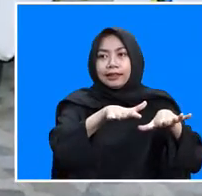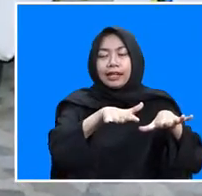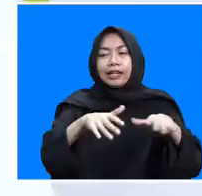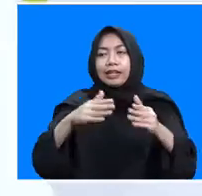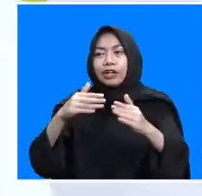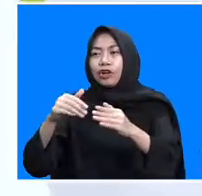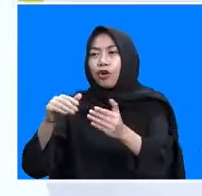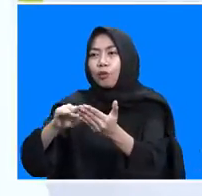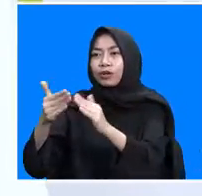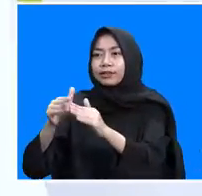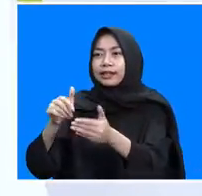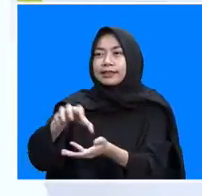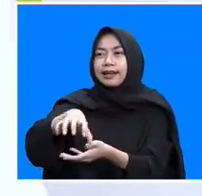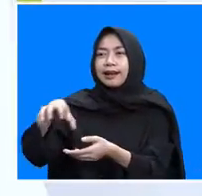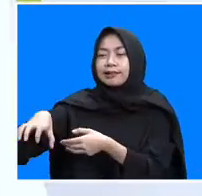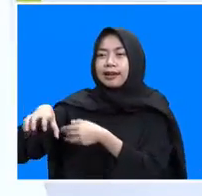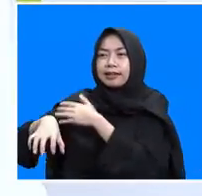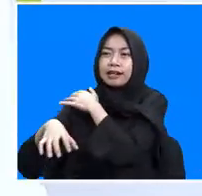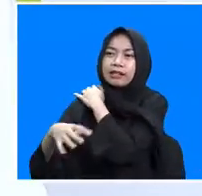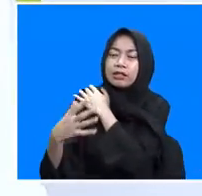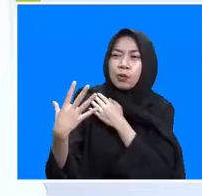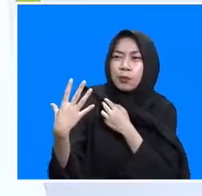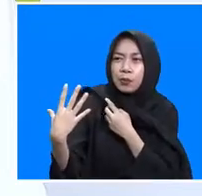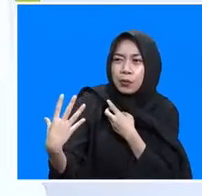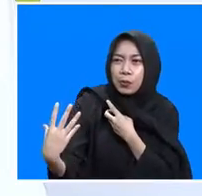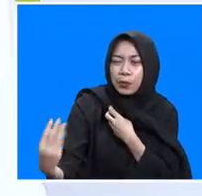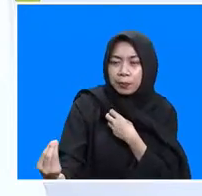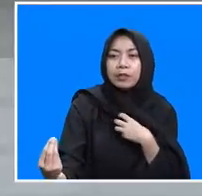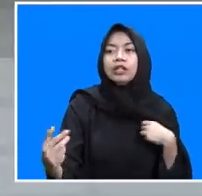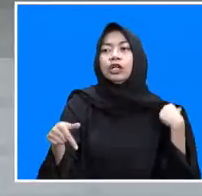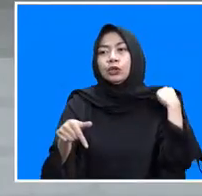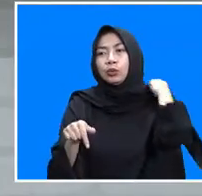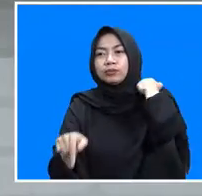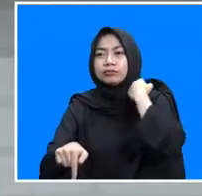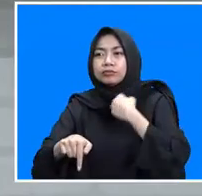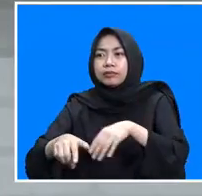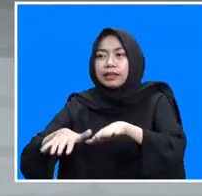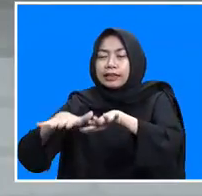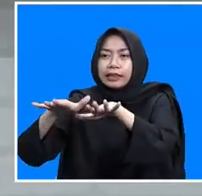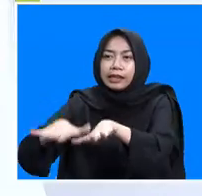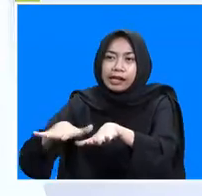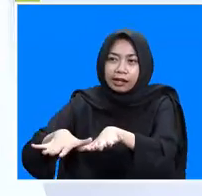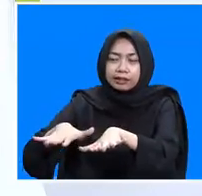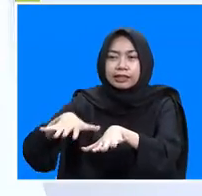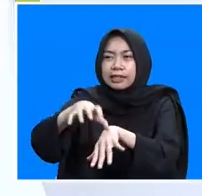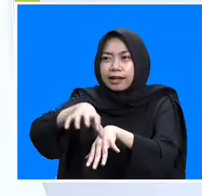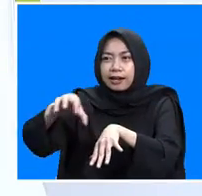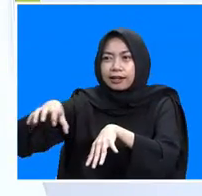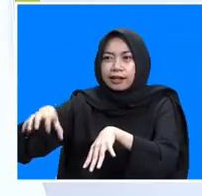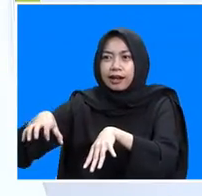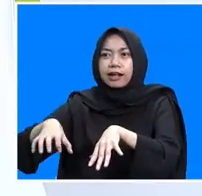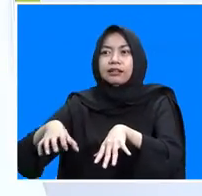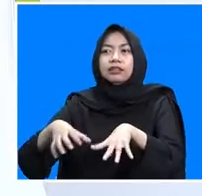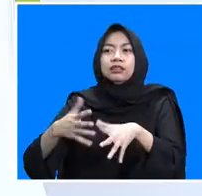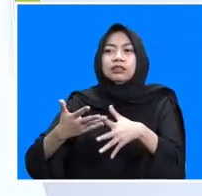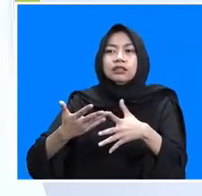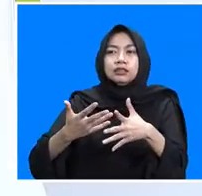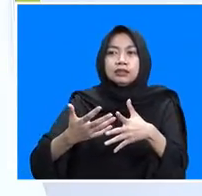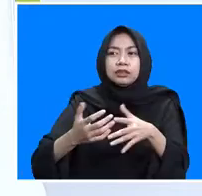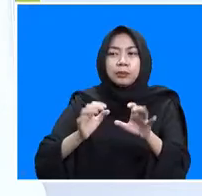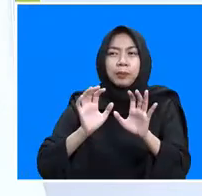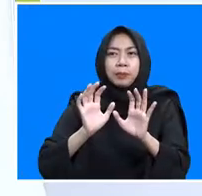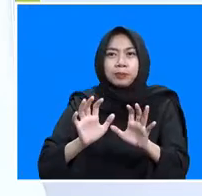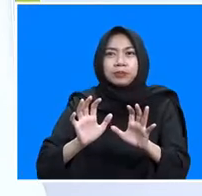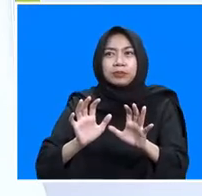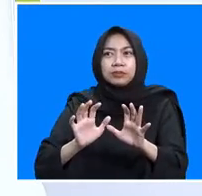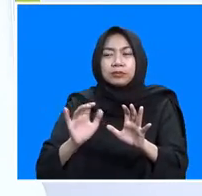communities, there's a lot of overlap between the two. Many of these remote communities have higher proportion